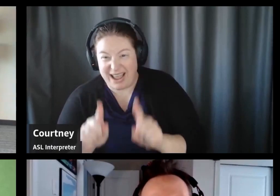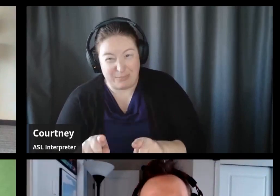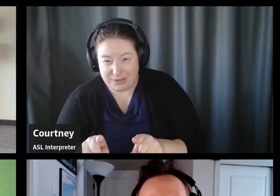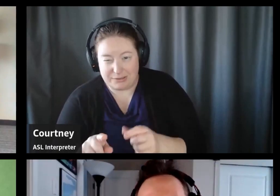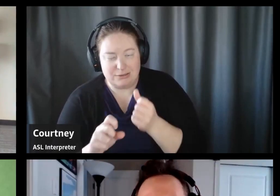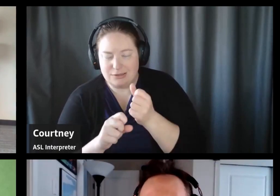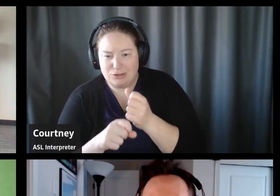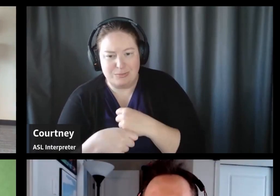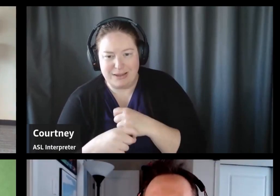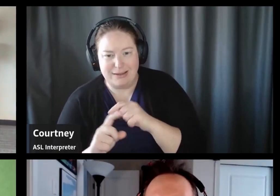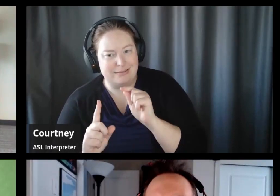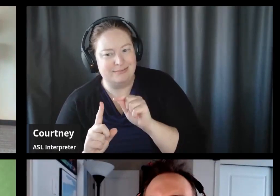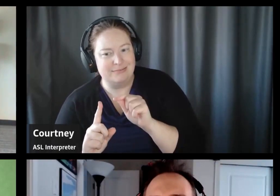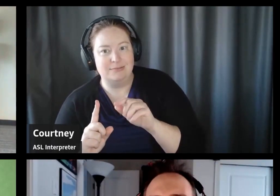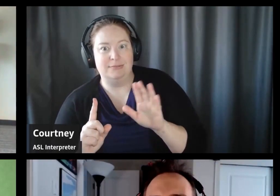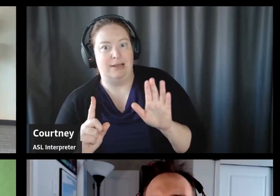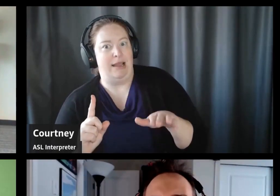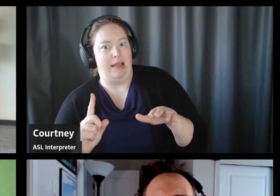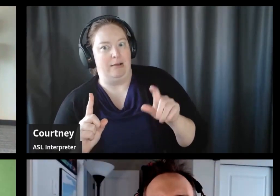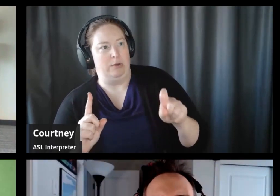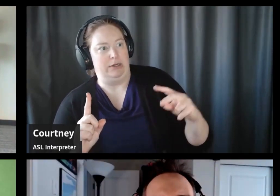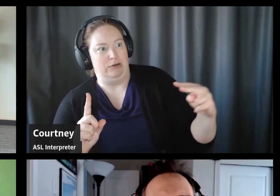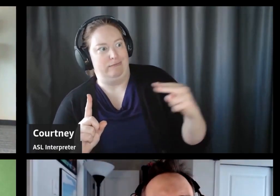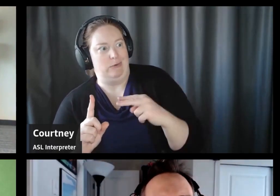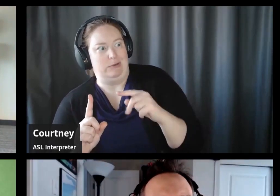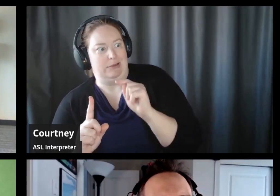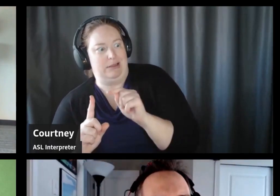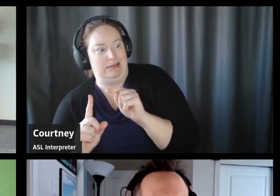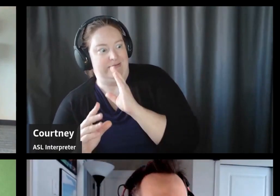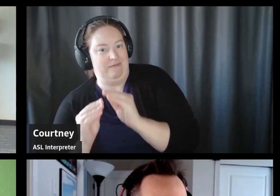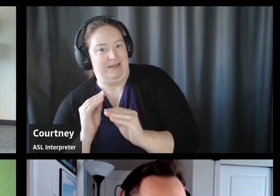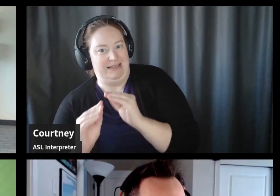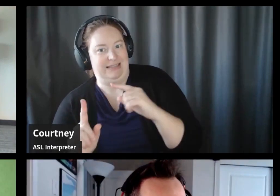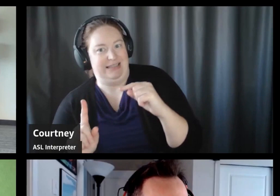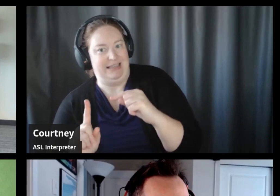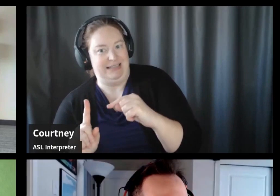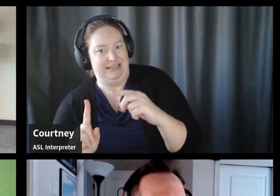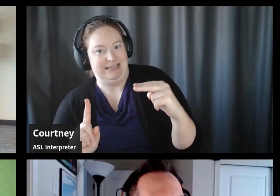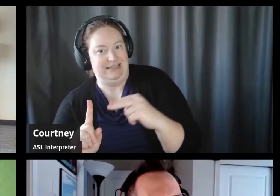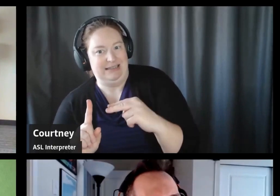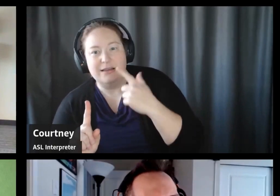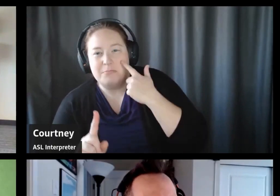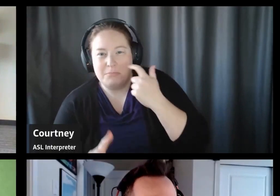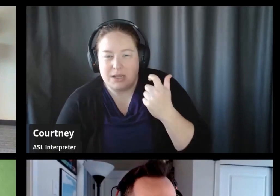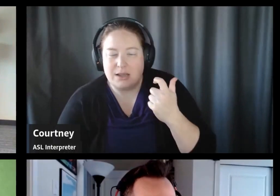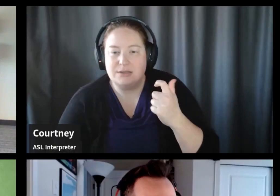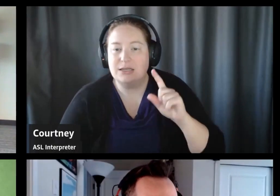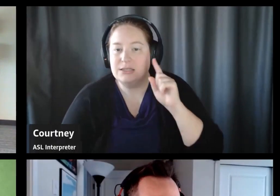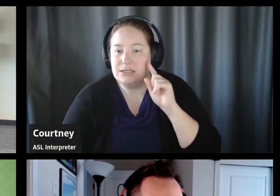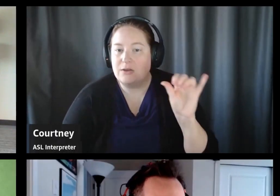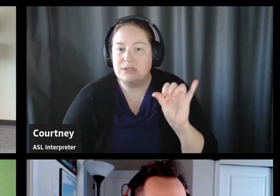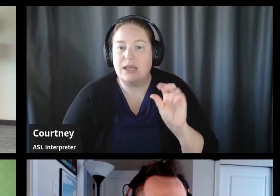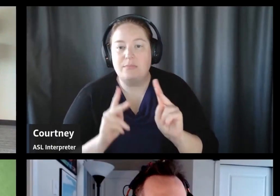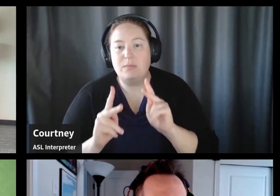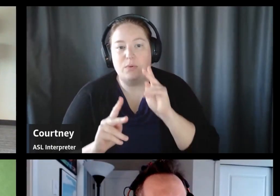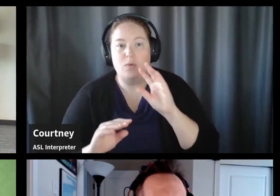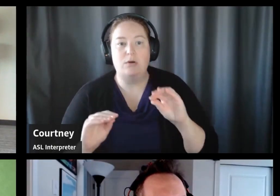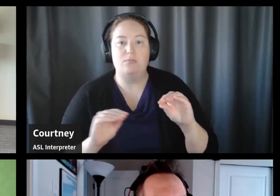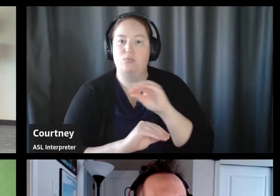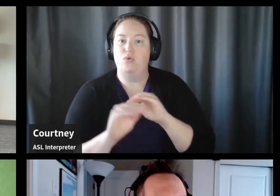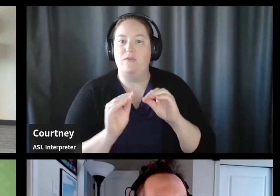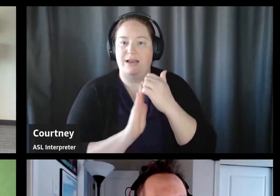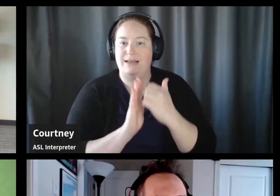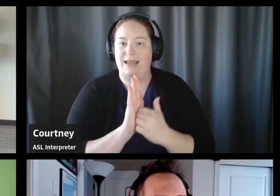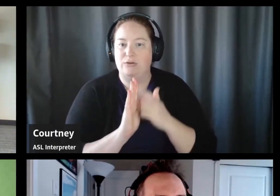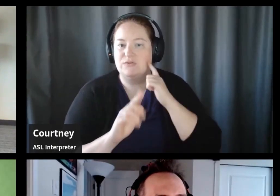it like, hey, we need to focus on this and fix this? Because it sounds like people will move accounts into